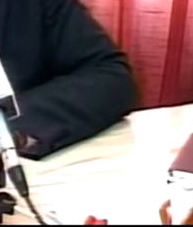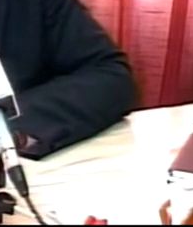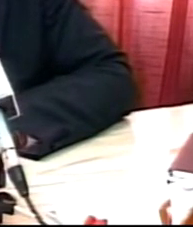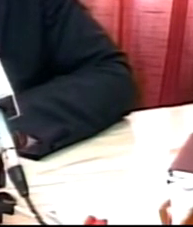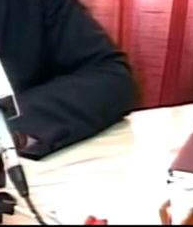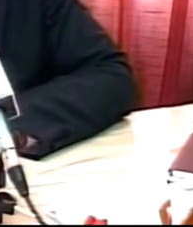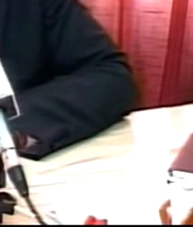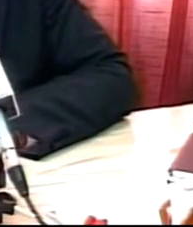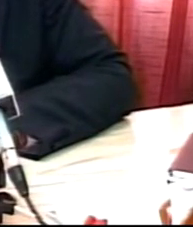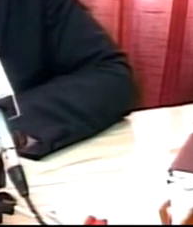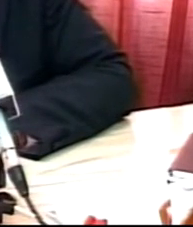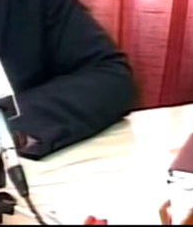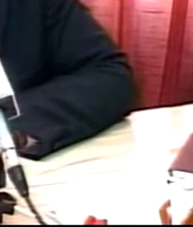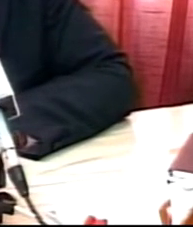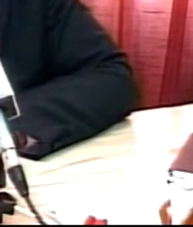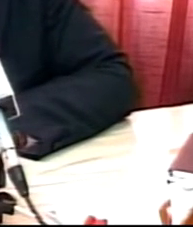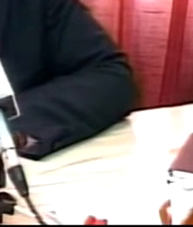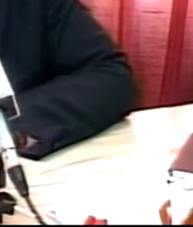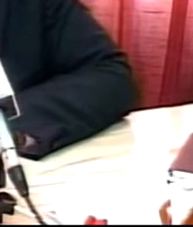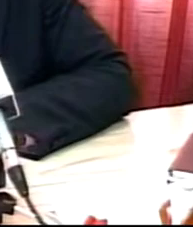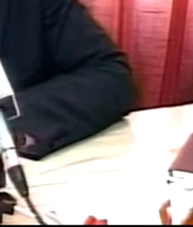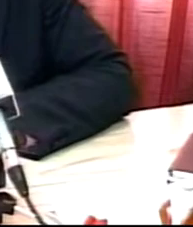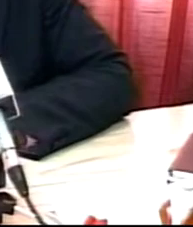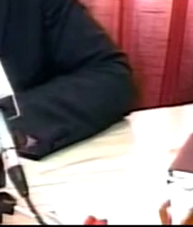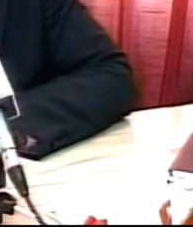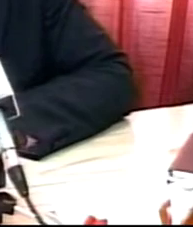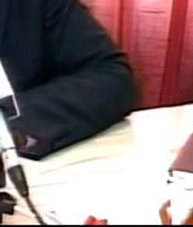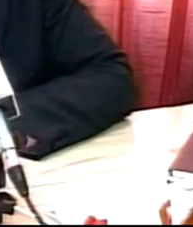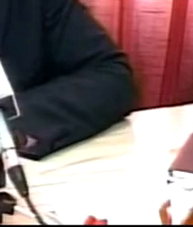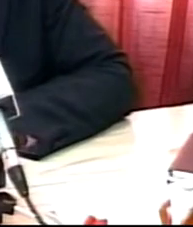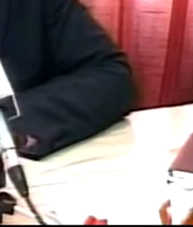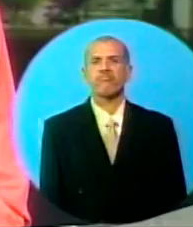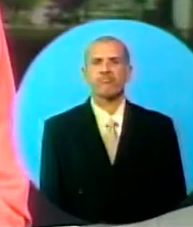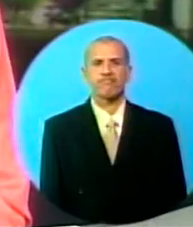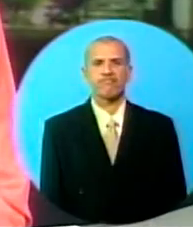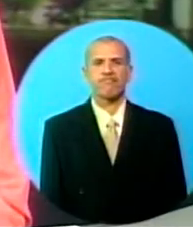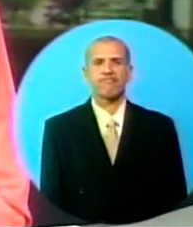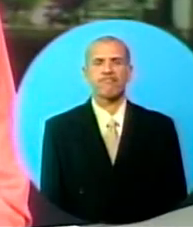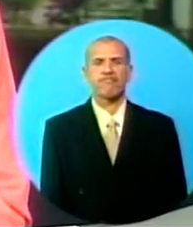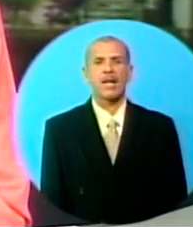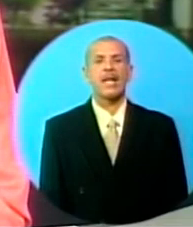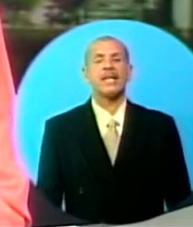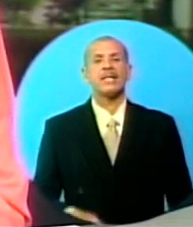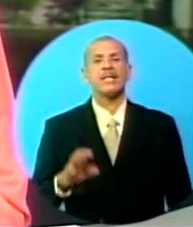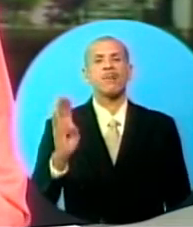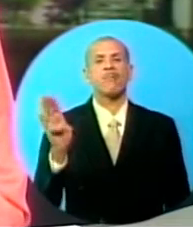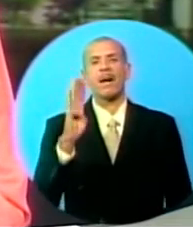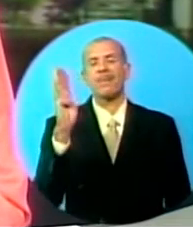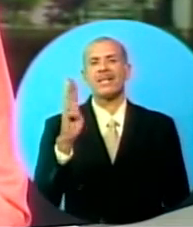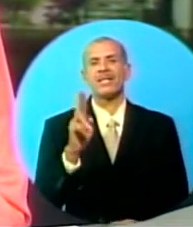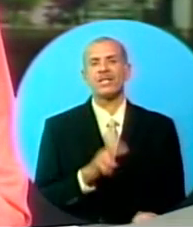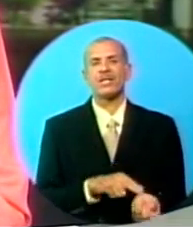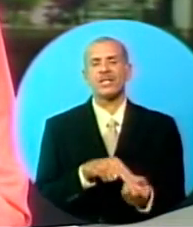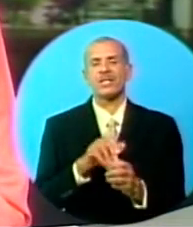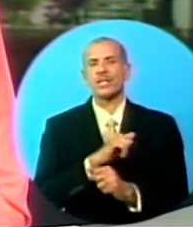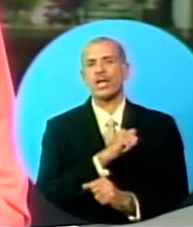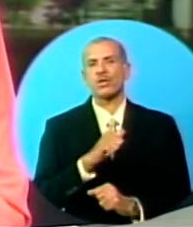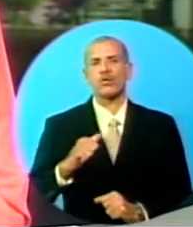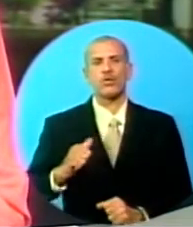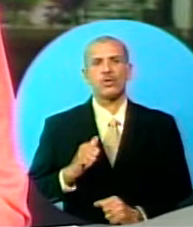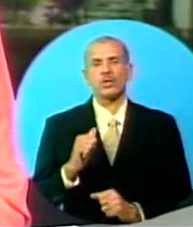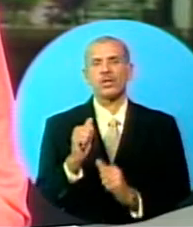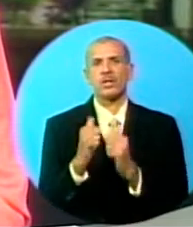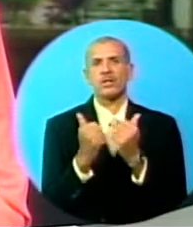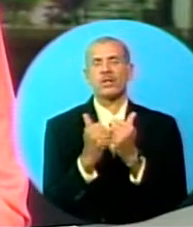we have cameras installed on a 24-7 basis. The Barbados Nurses Association is also